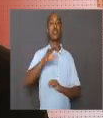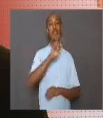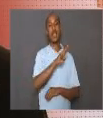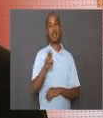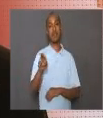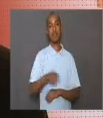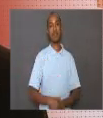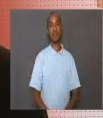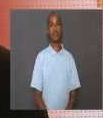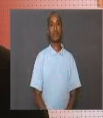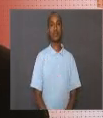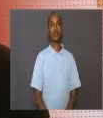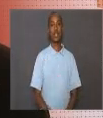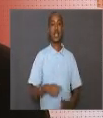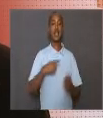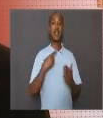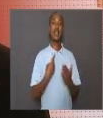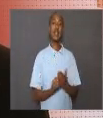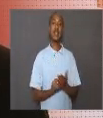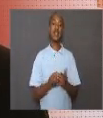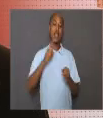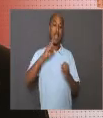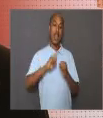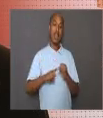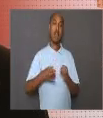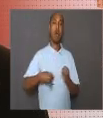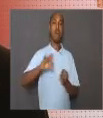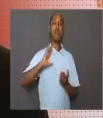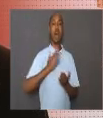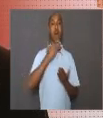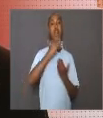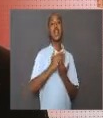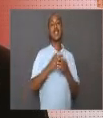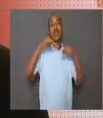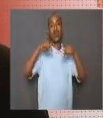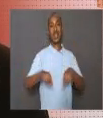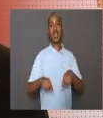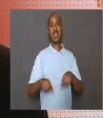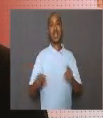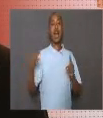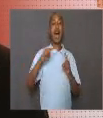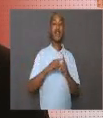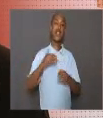them. This brings us to the end of our lesson for today.